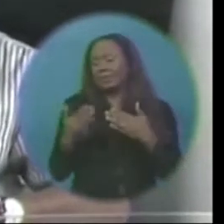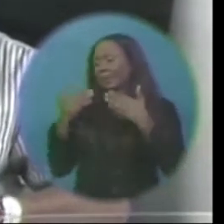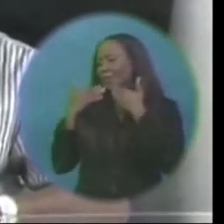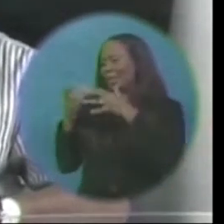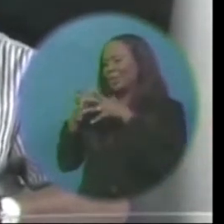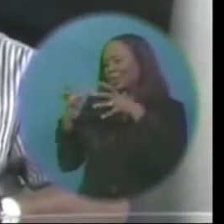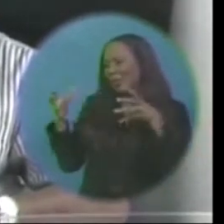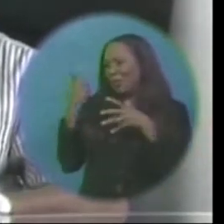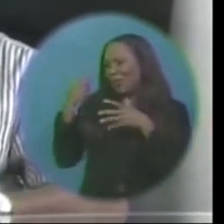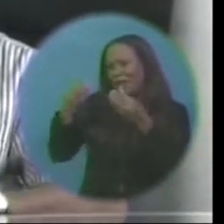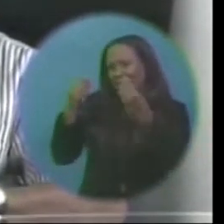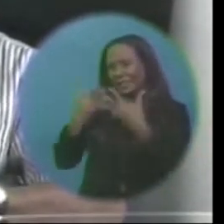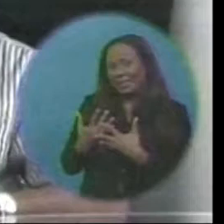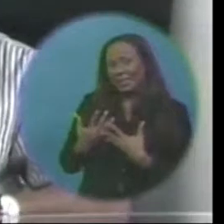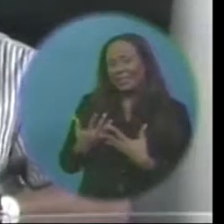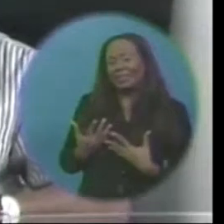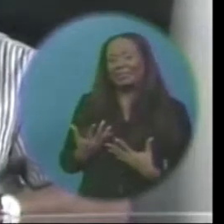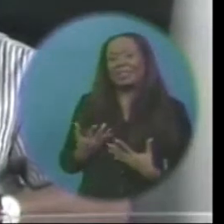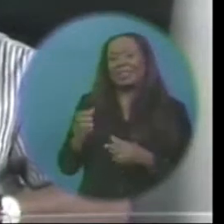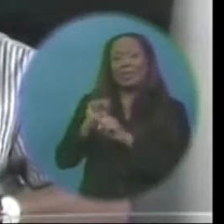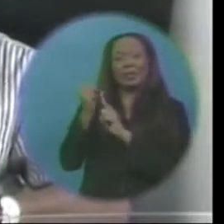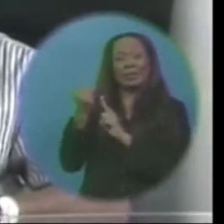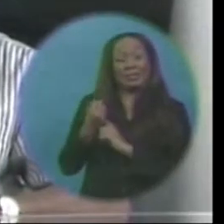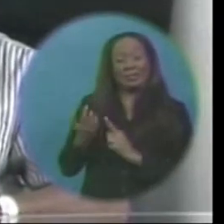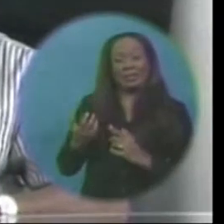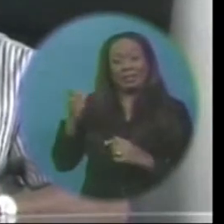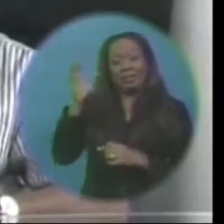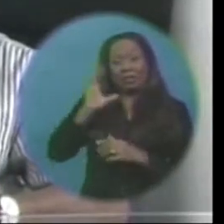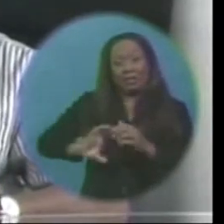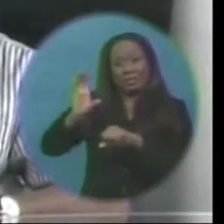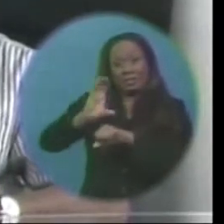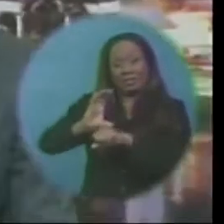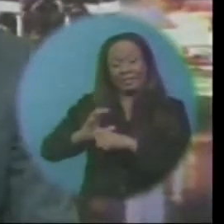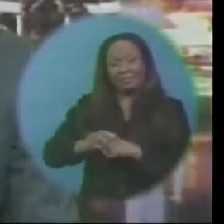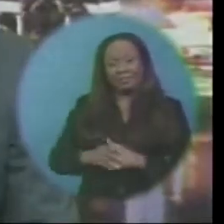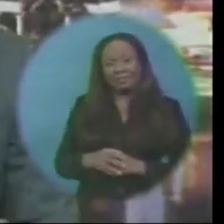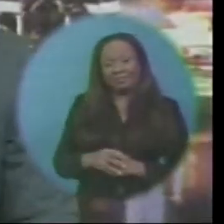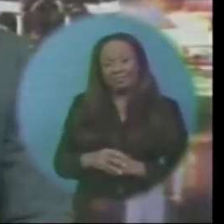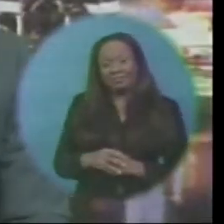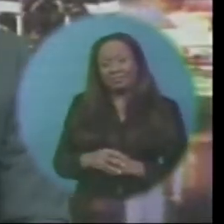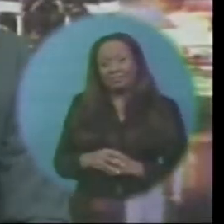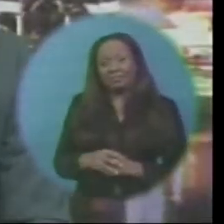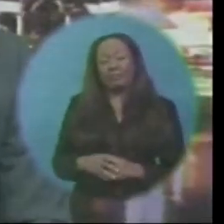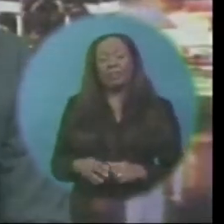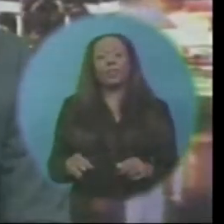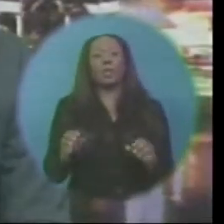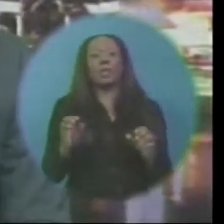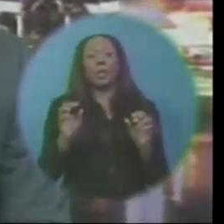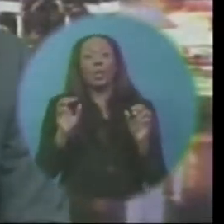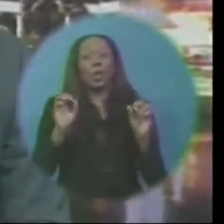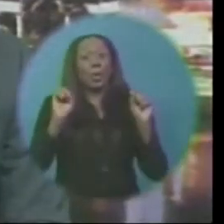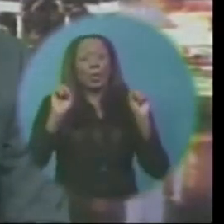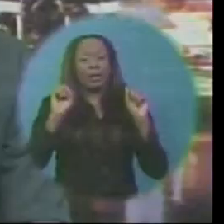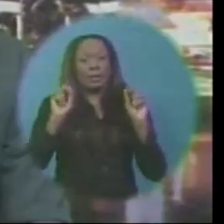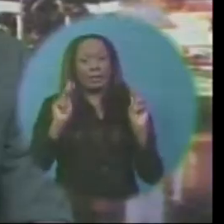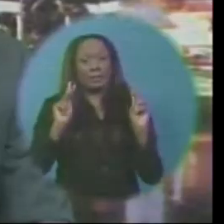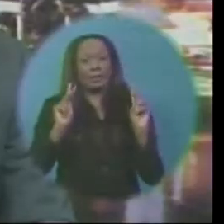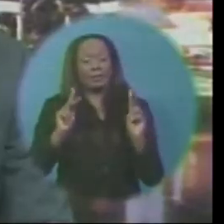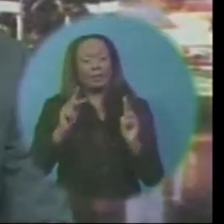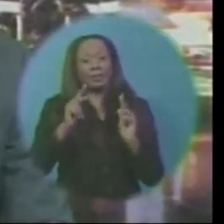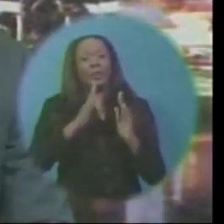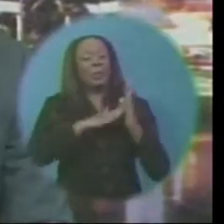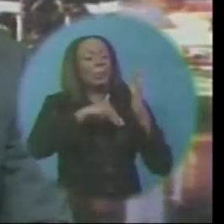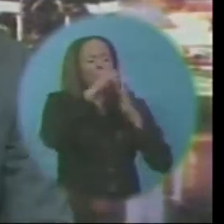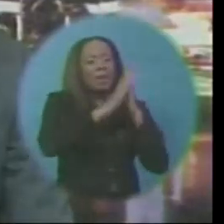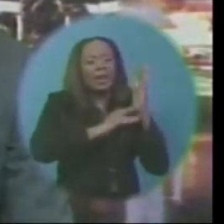George, for bringing us up to date with that situation there on the South Coast. Thank you. Wonderful. Okay, from paints to live Christmas trees